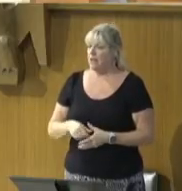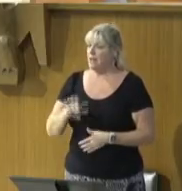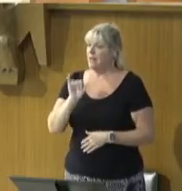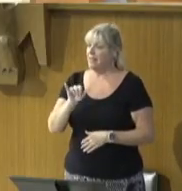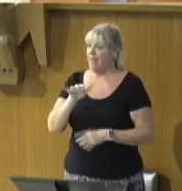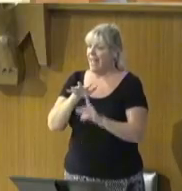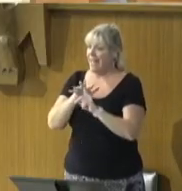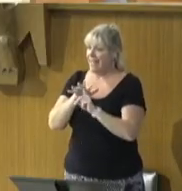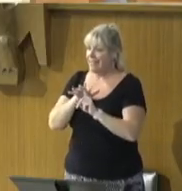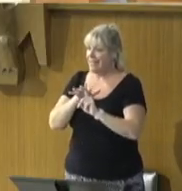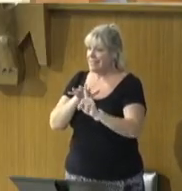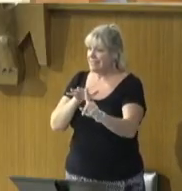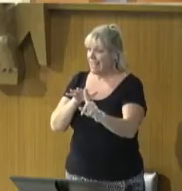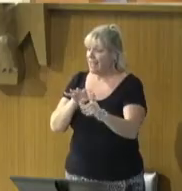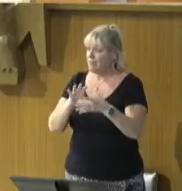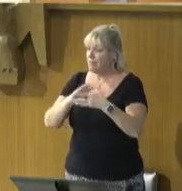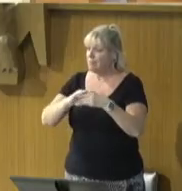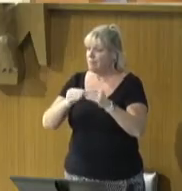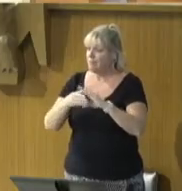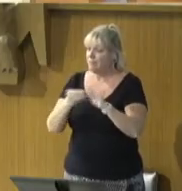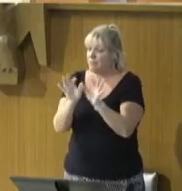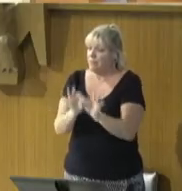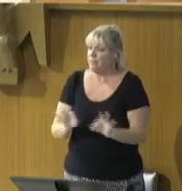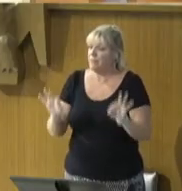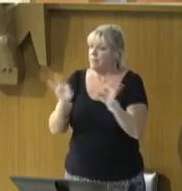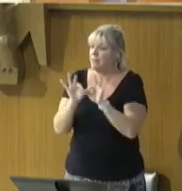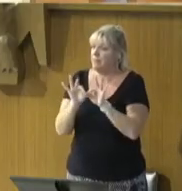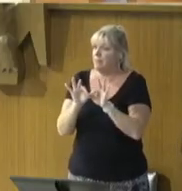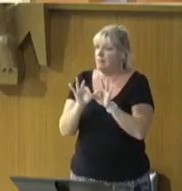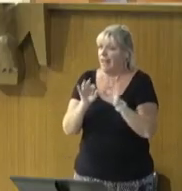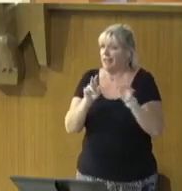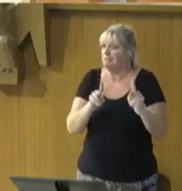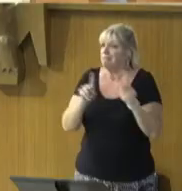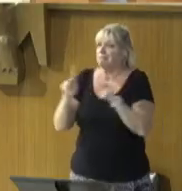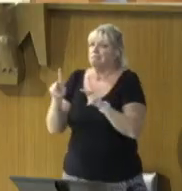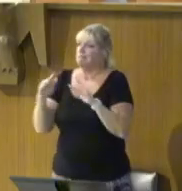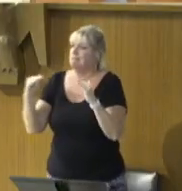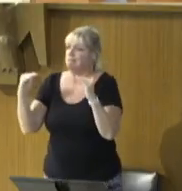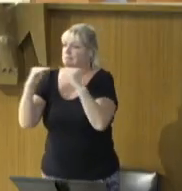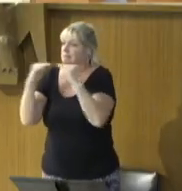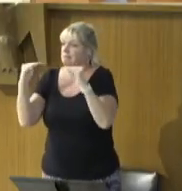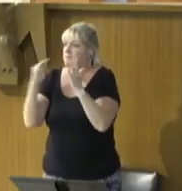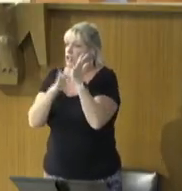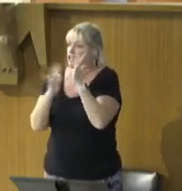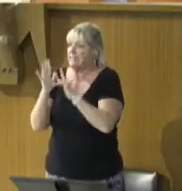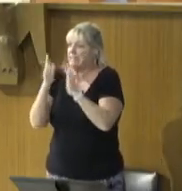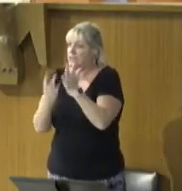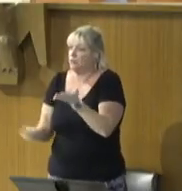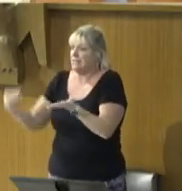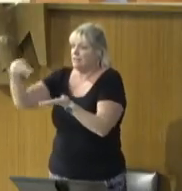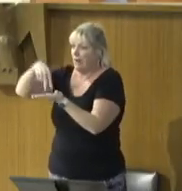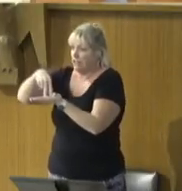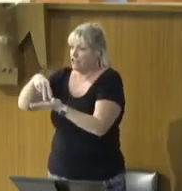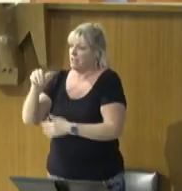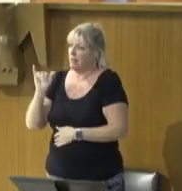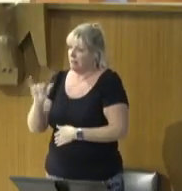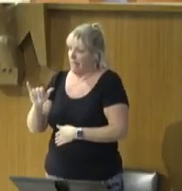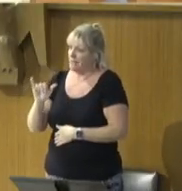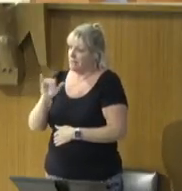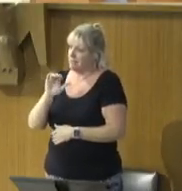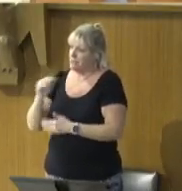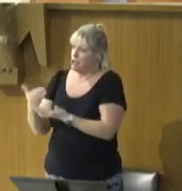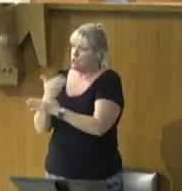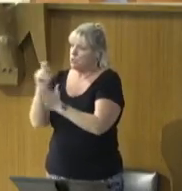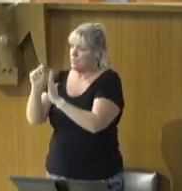the Hebrew tradition is on par with the importance of the resurrection of Jesus as the central story of the New